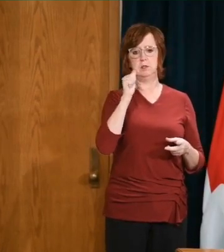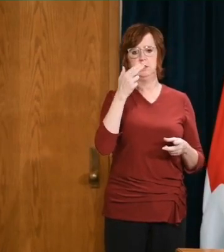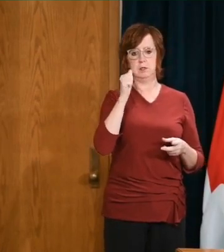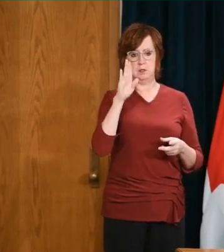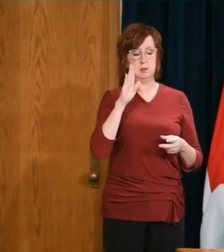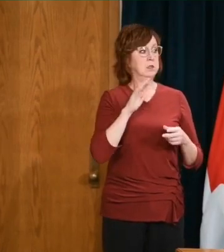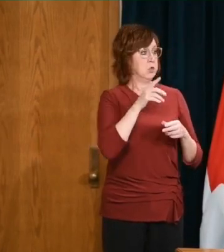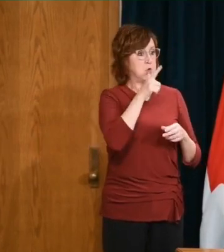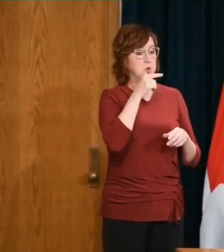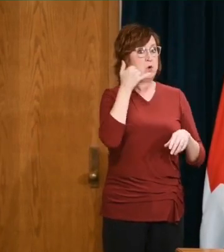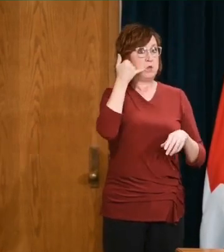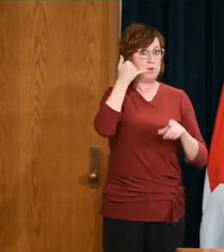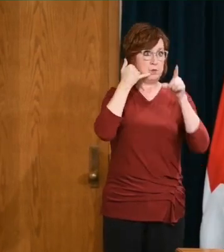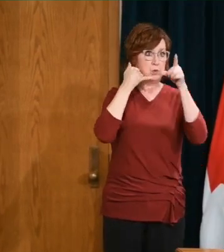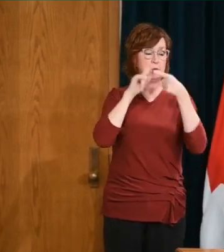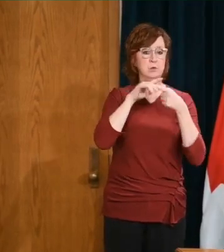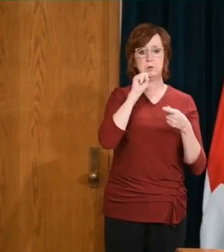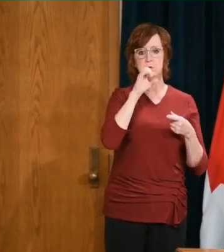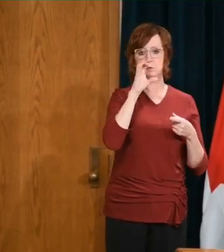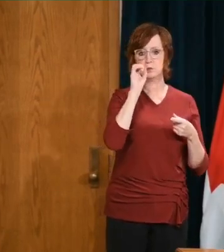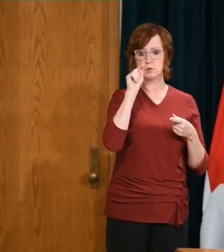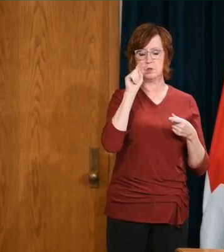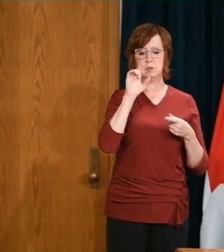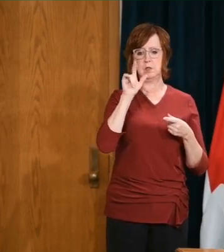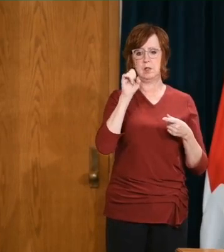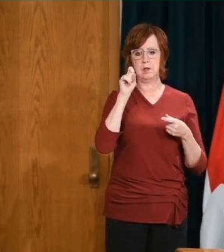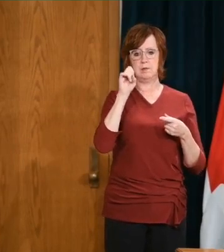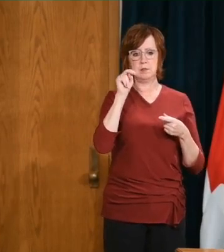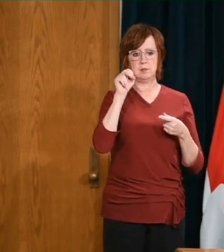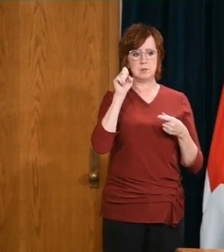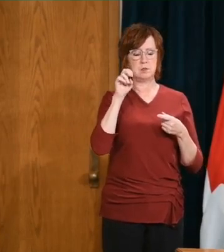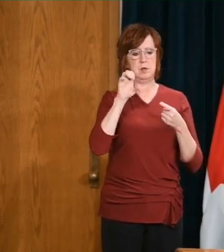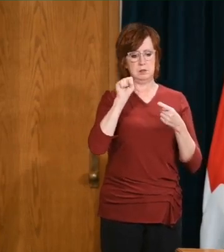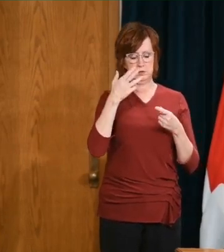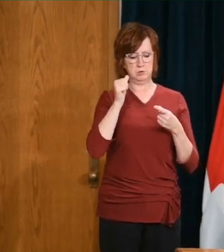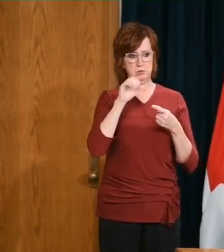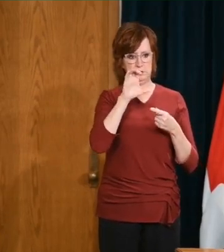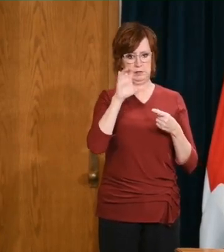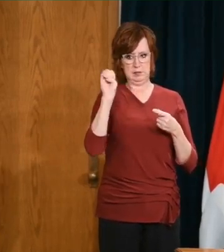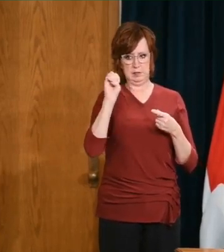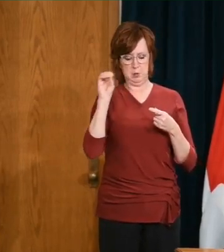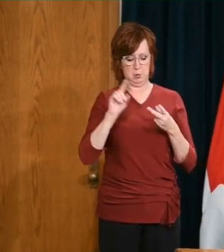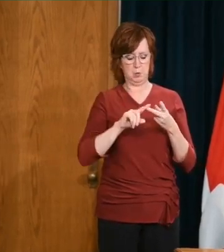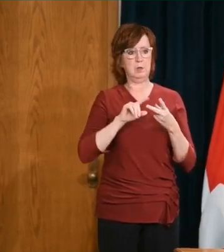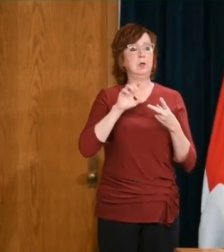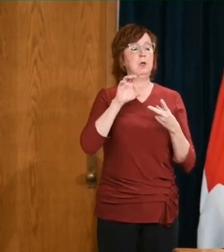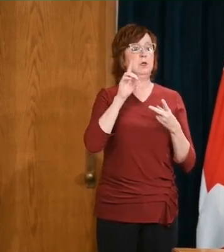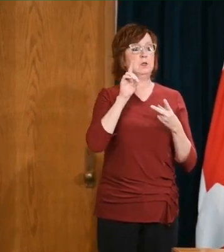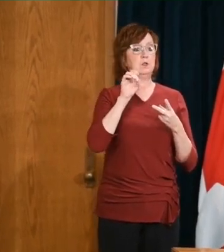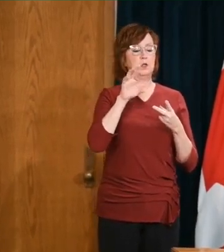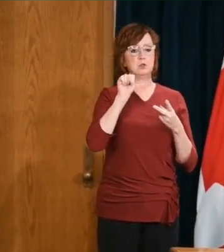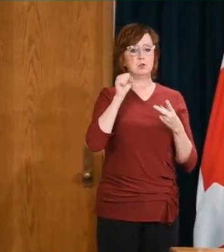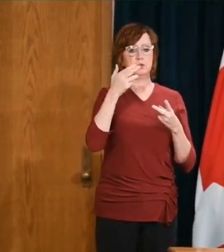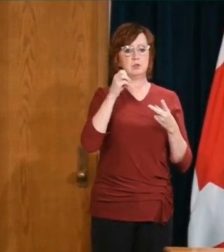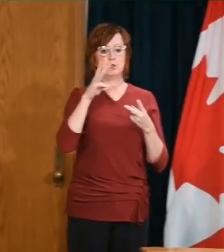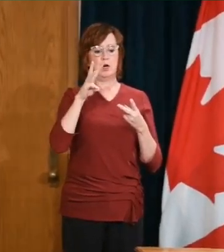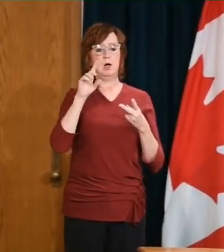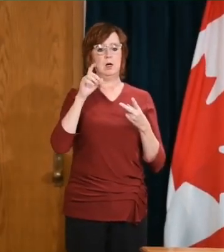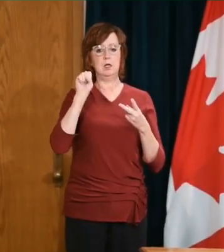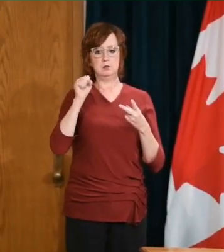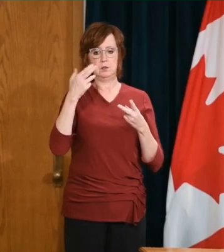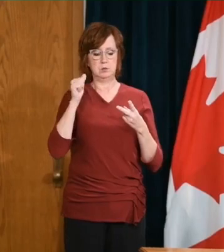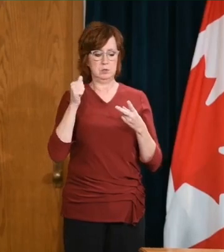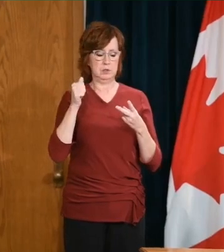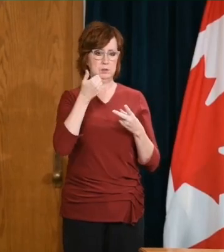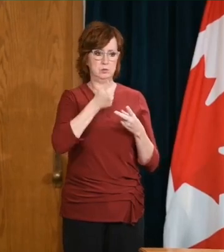we have Scott Livingstone, SHA CEO, Dr. Susan Shaw, SHA Chief Medical Officer, and